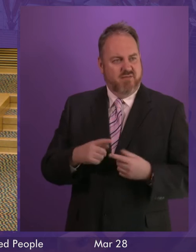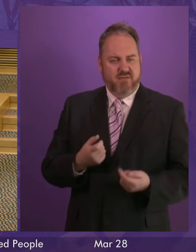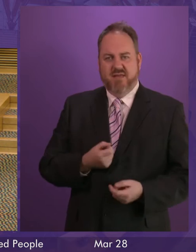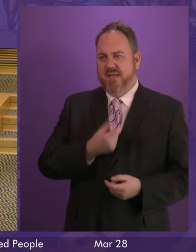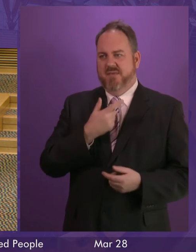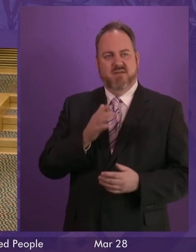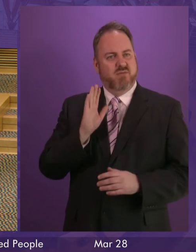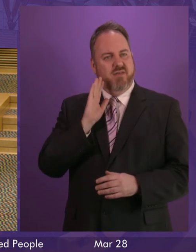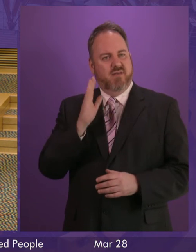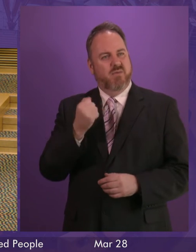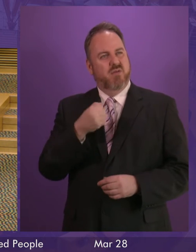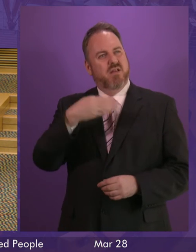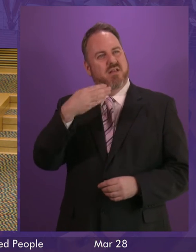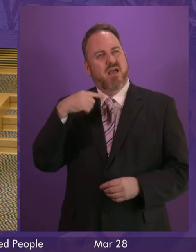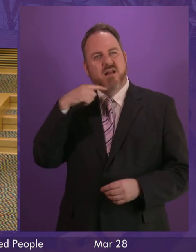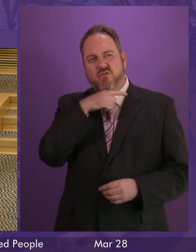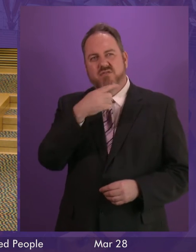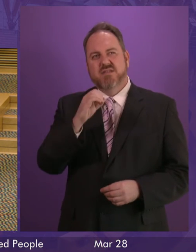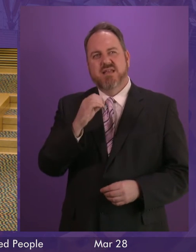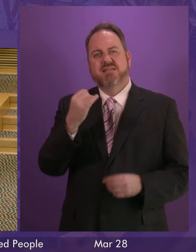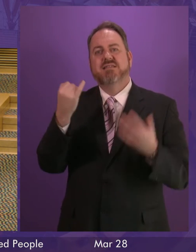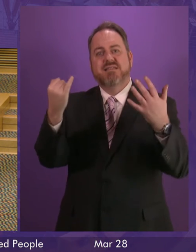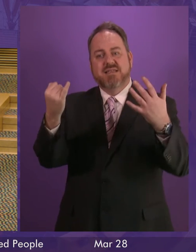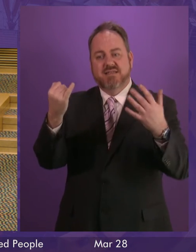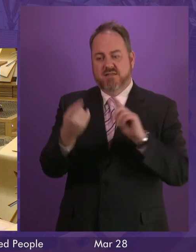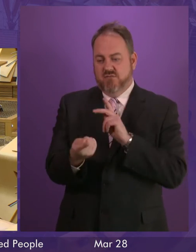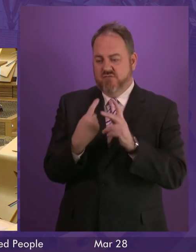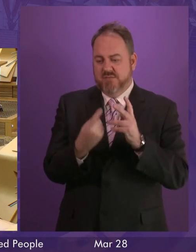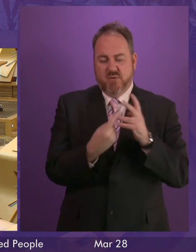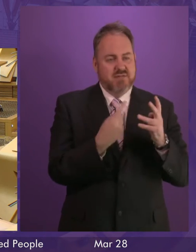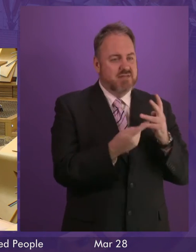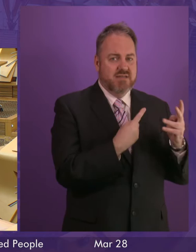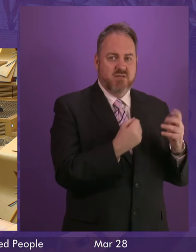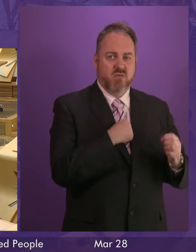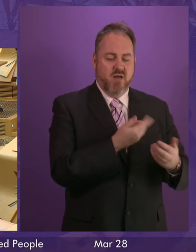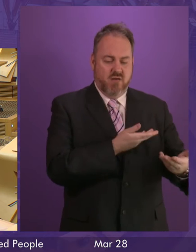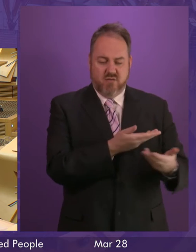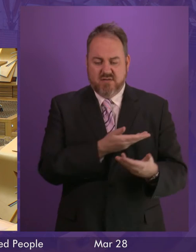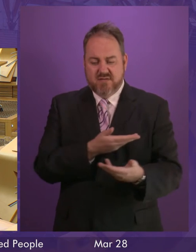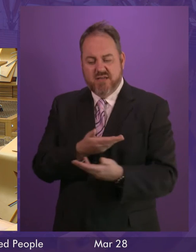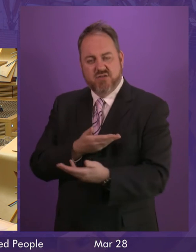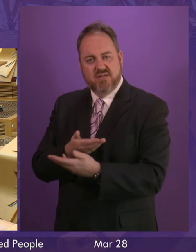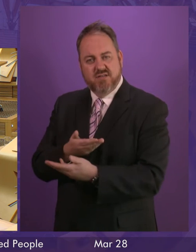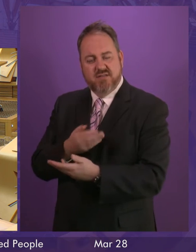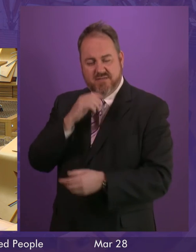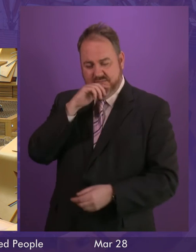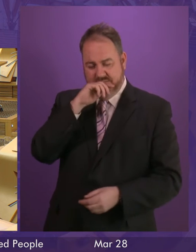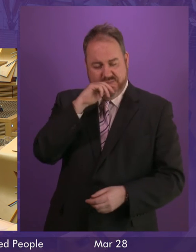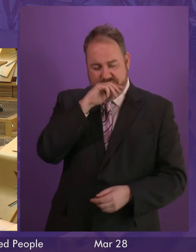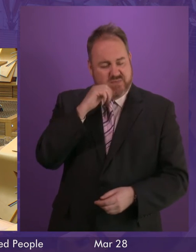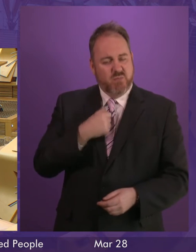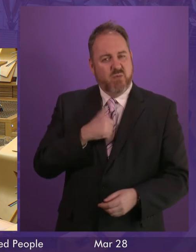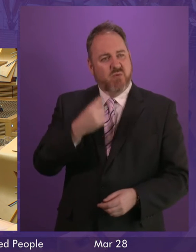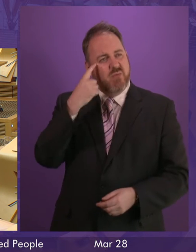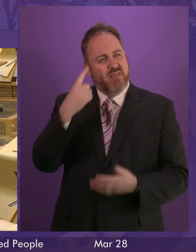906 responses to the Change in Places consultation, which is absolutely wonderful. we want to look at places